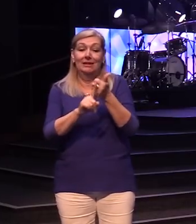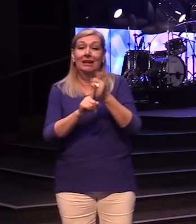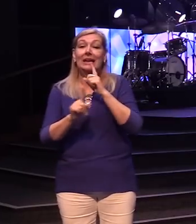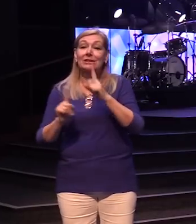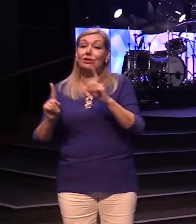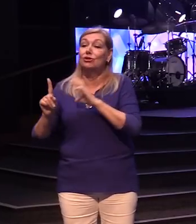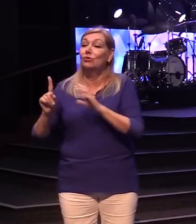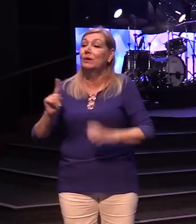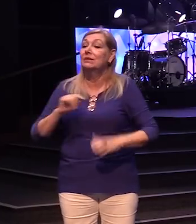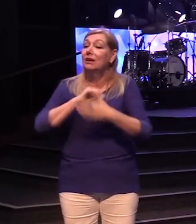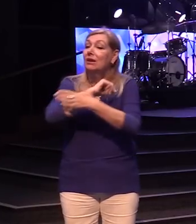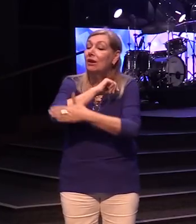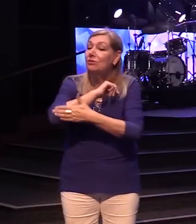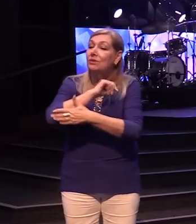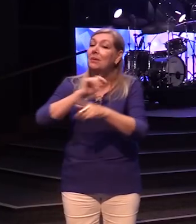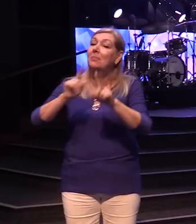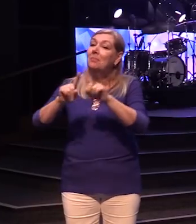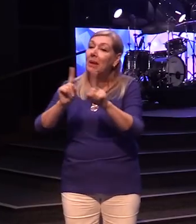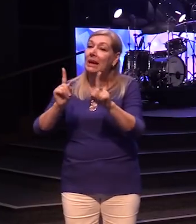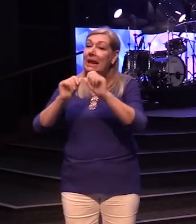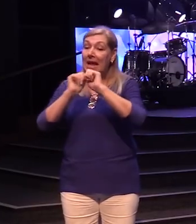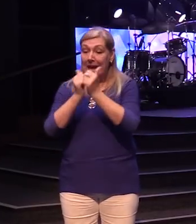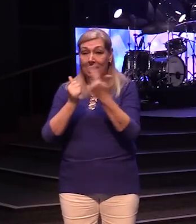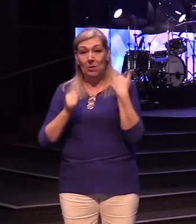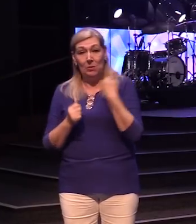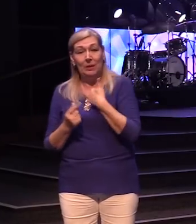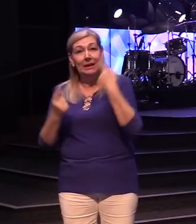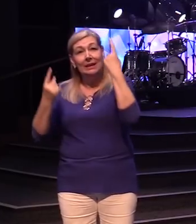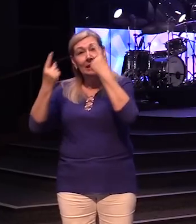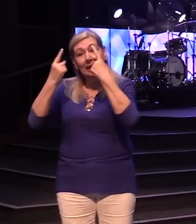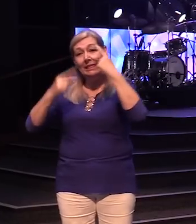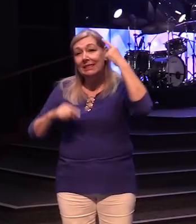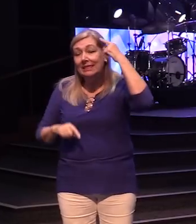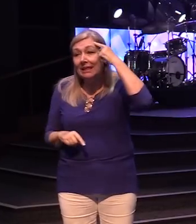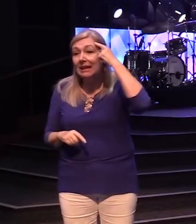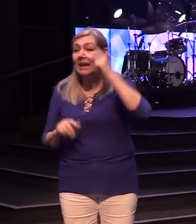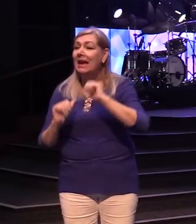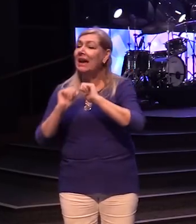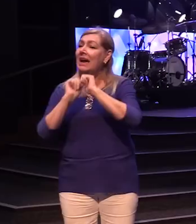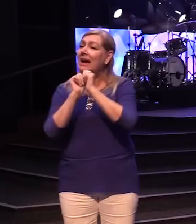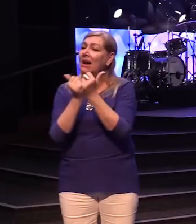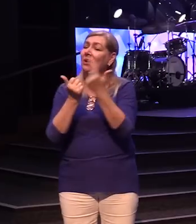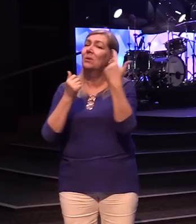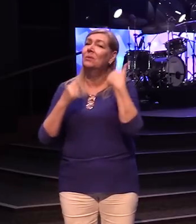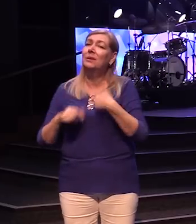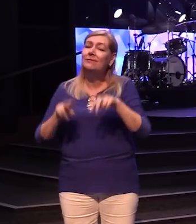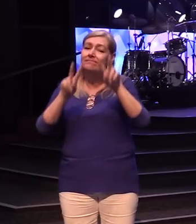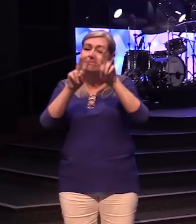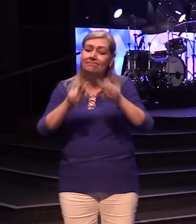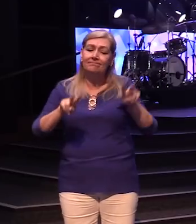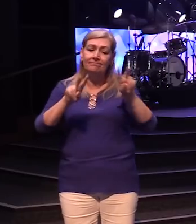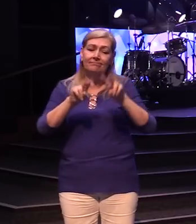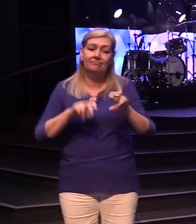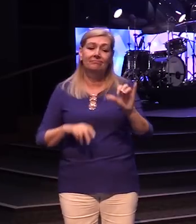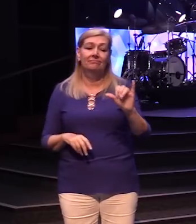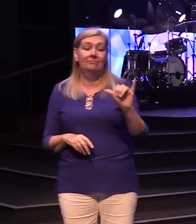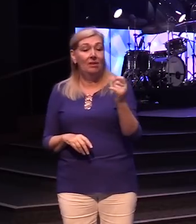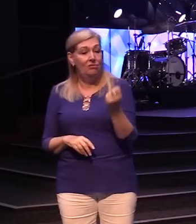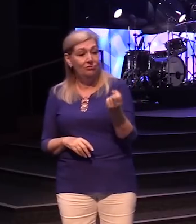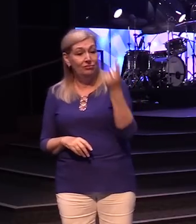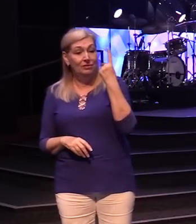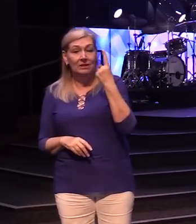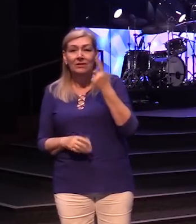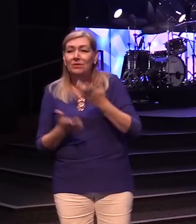our way of thinking, in the sense that our way of understanding the rights